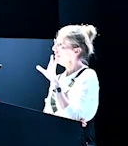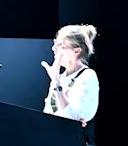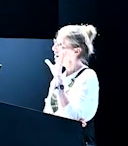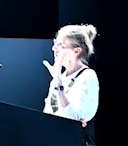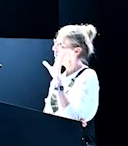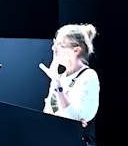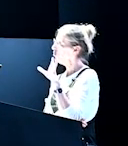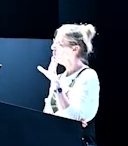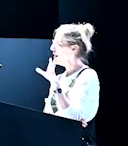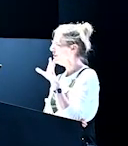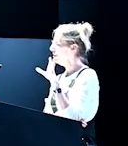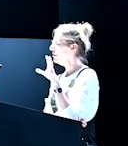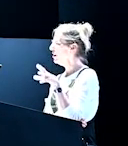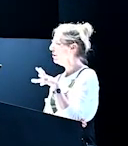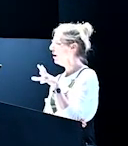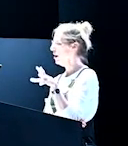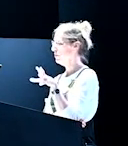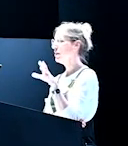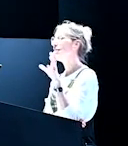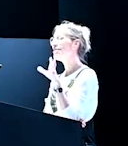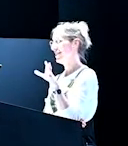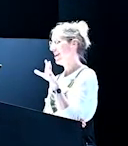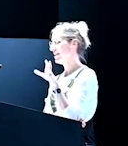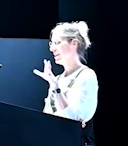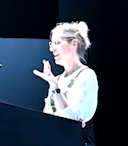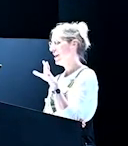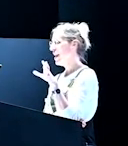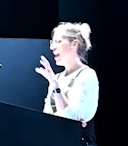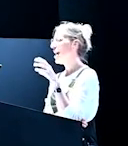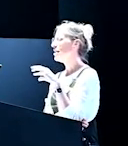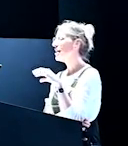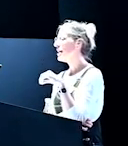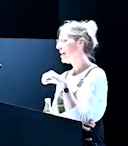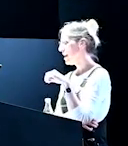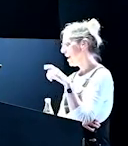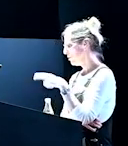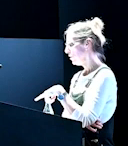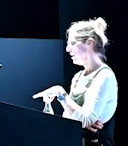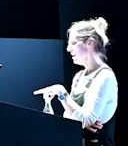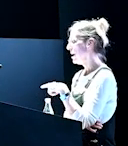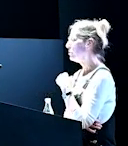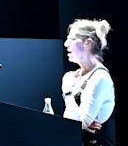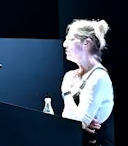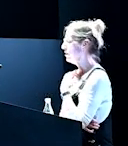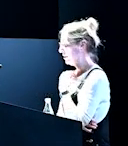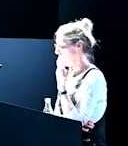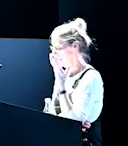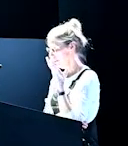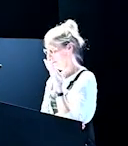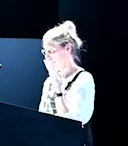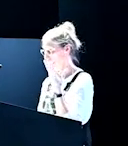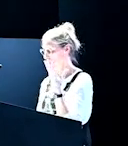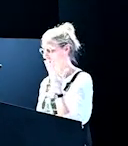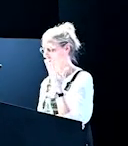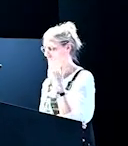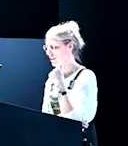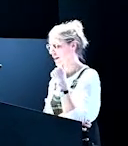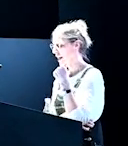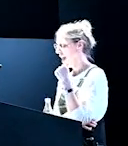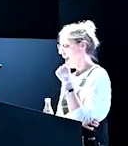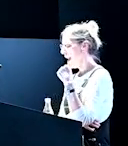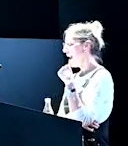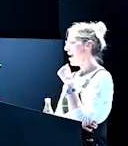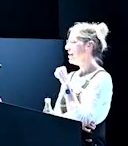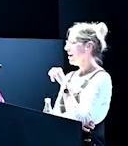Virgin's, Richard Branson's, he's dyslexic, and he has created a nonprofit called Made by